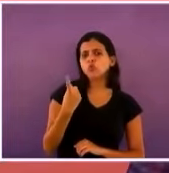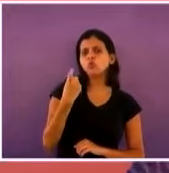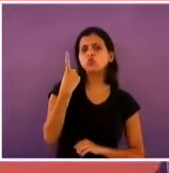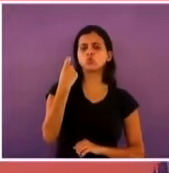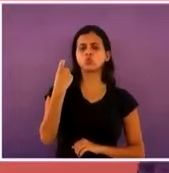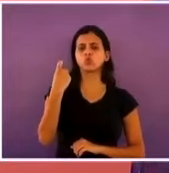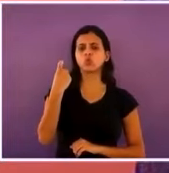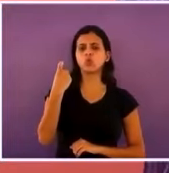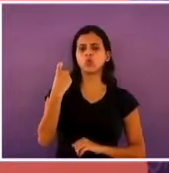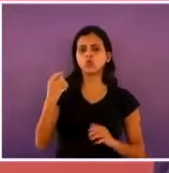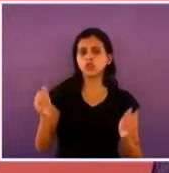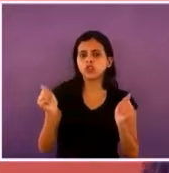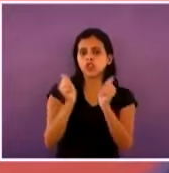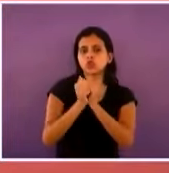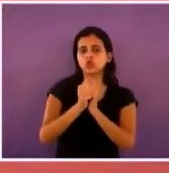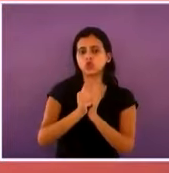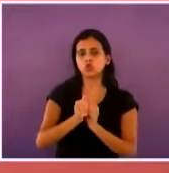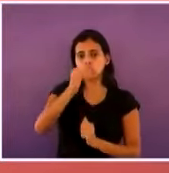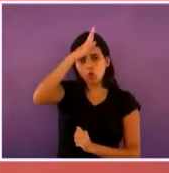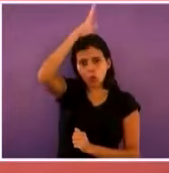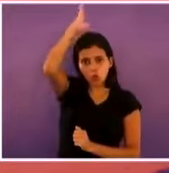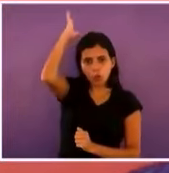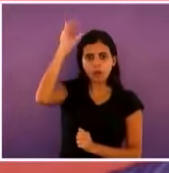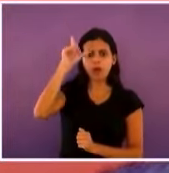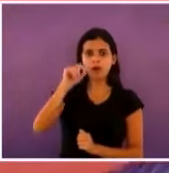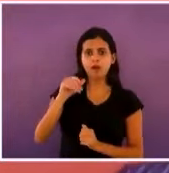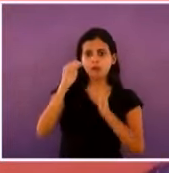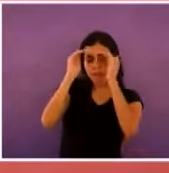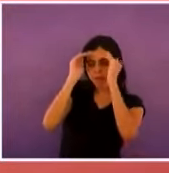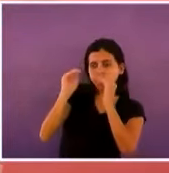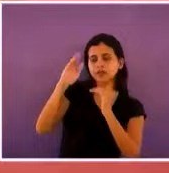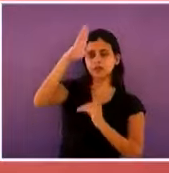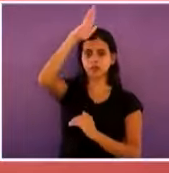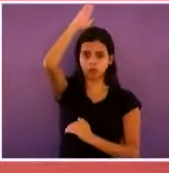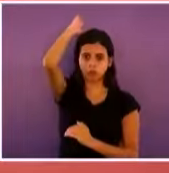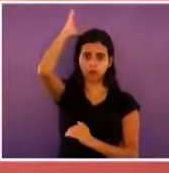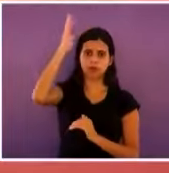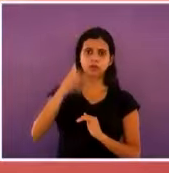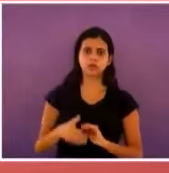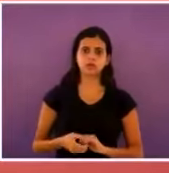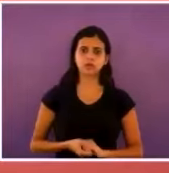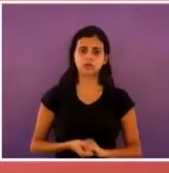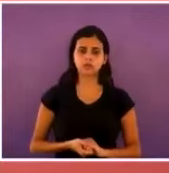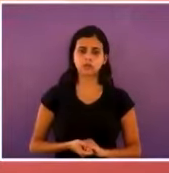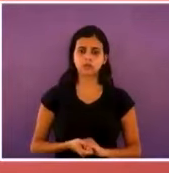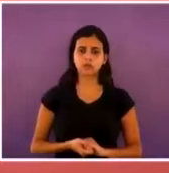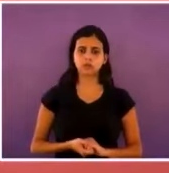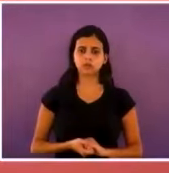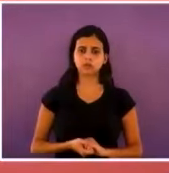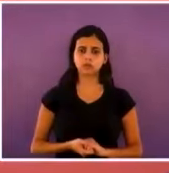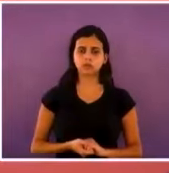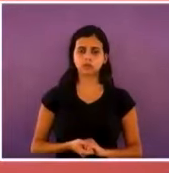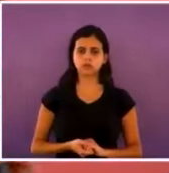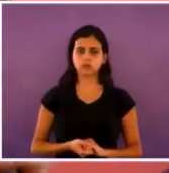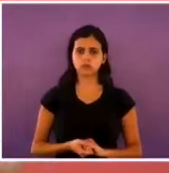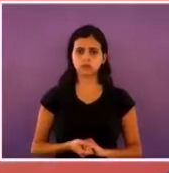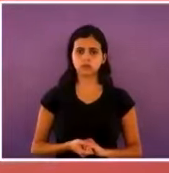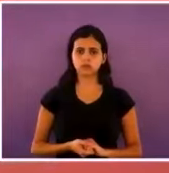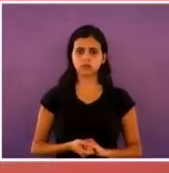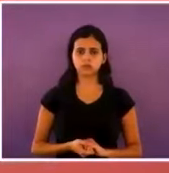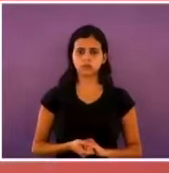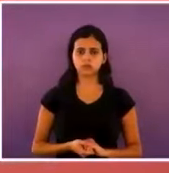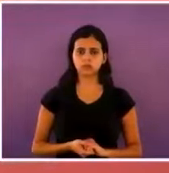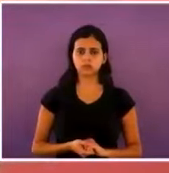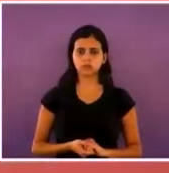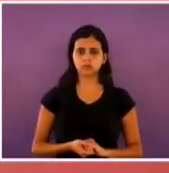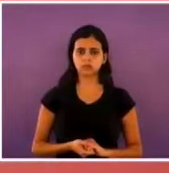com Roma, é estar debaixo de Roma. Pope Francis talks about being united in several ways, in